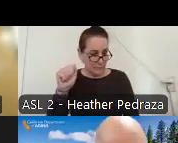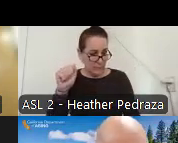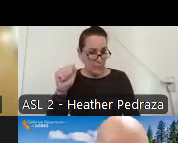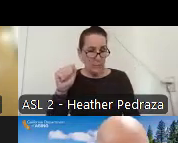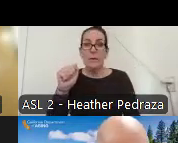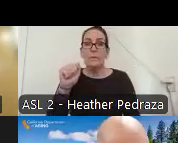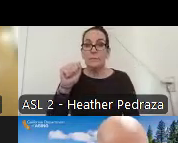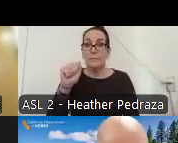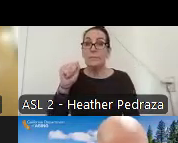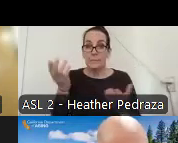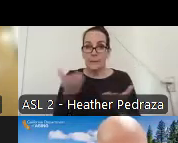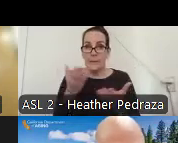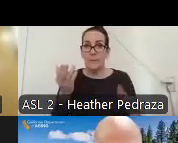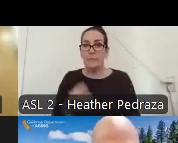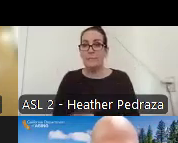Great.